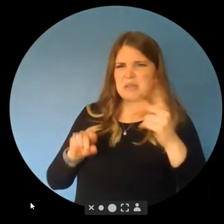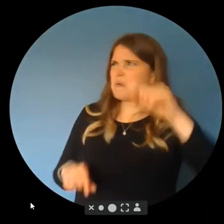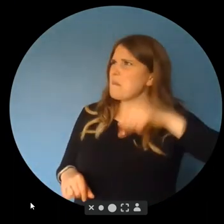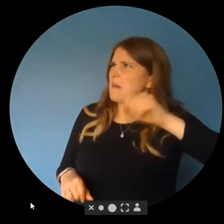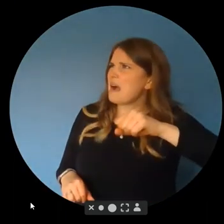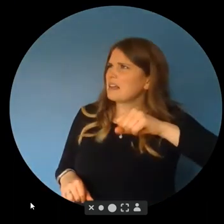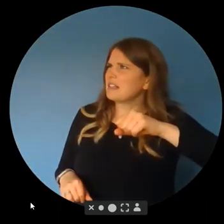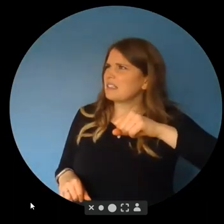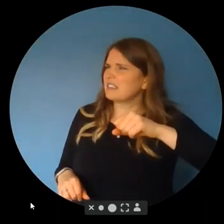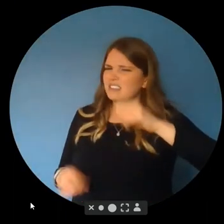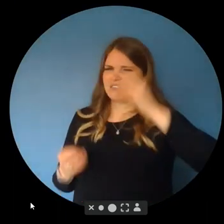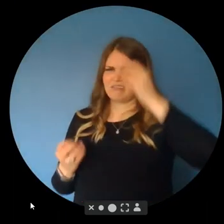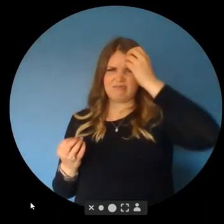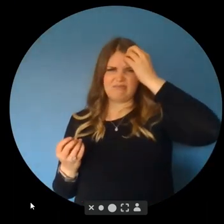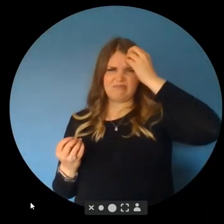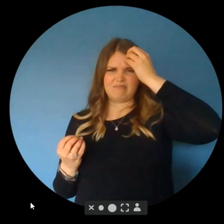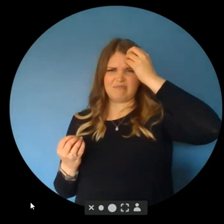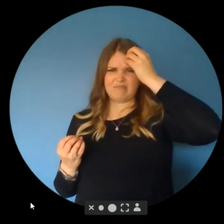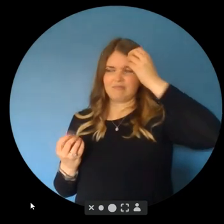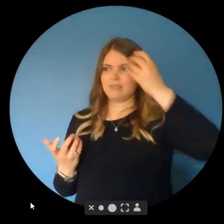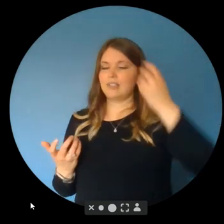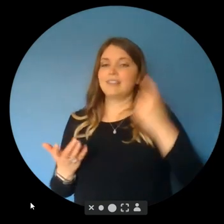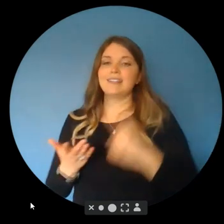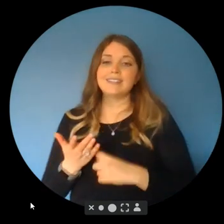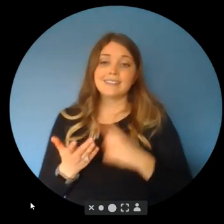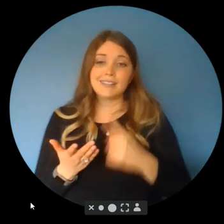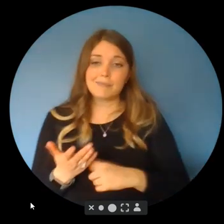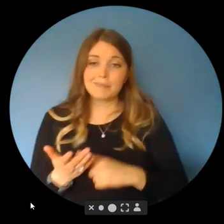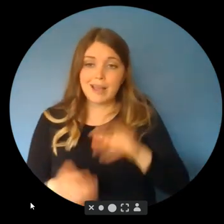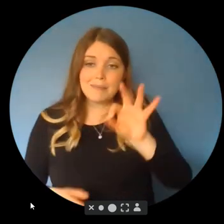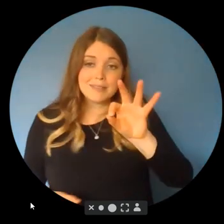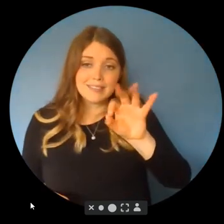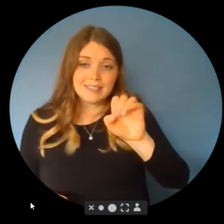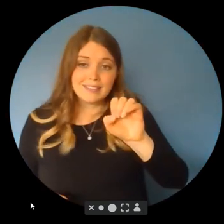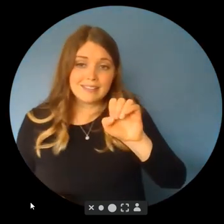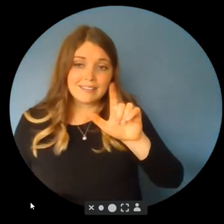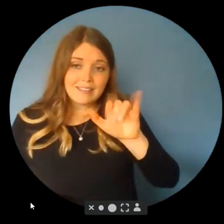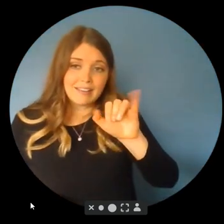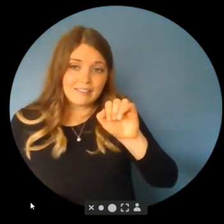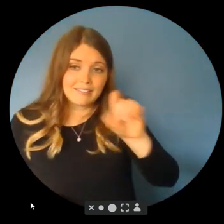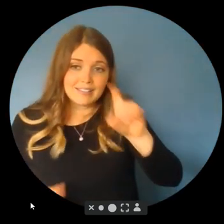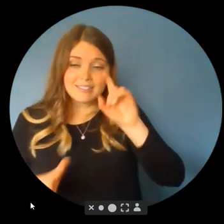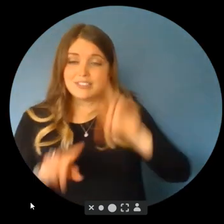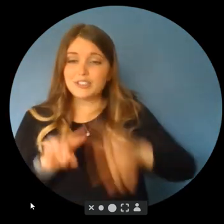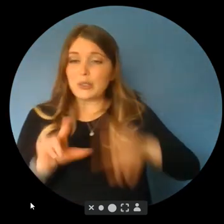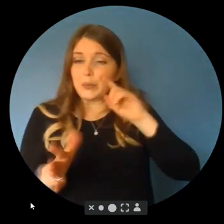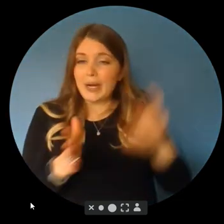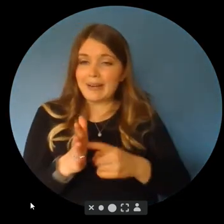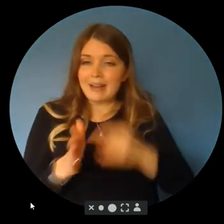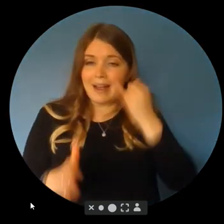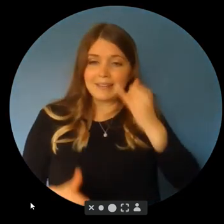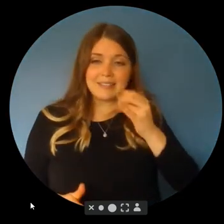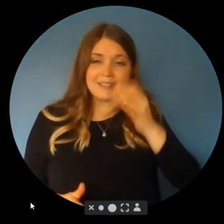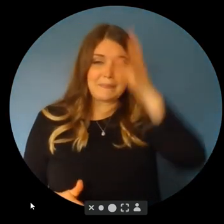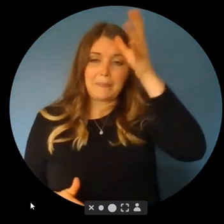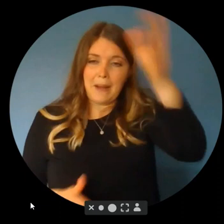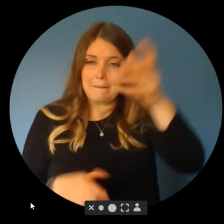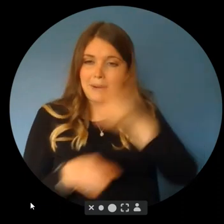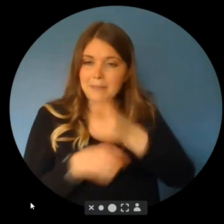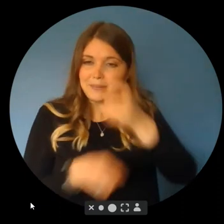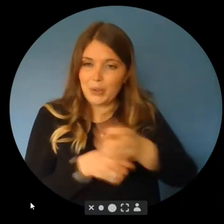Sometimes Felix couldn't quite tell when his grandpa was joking. He looks pretty skeptical, doesn't